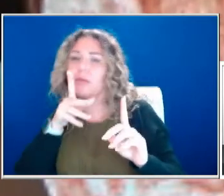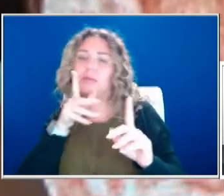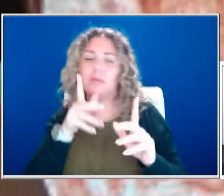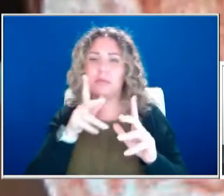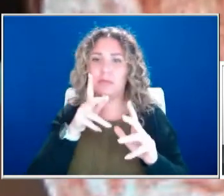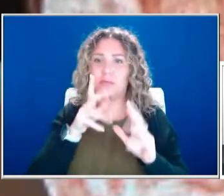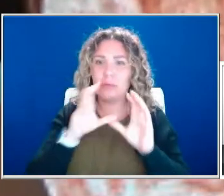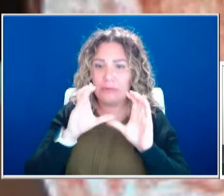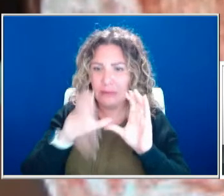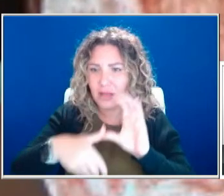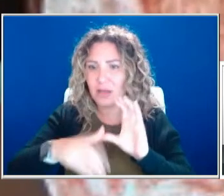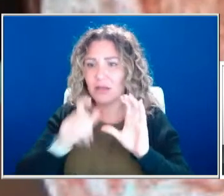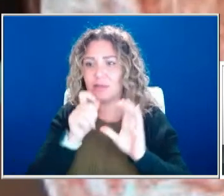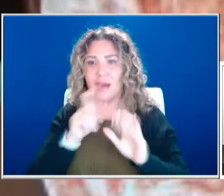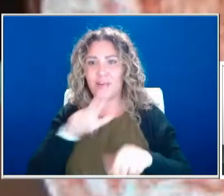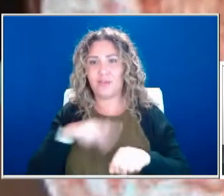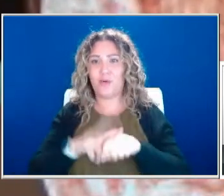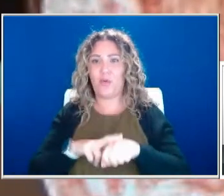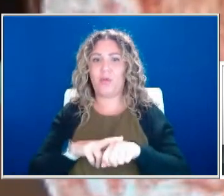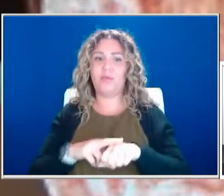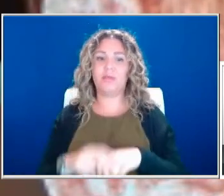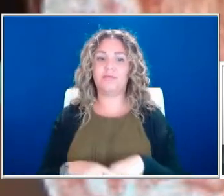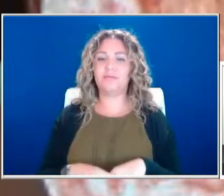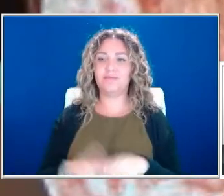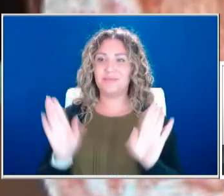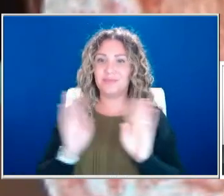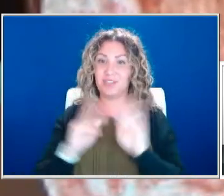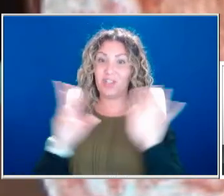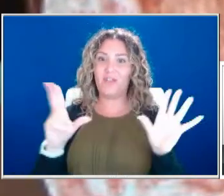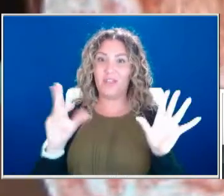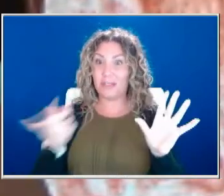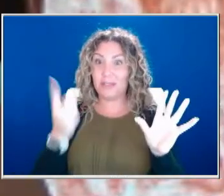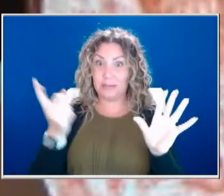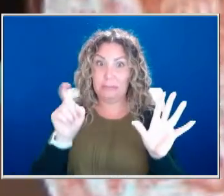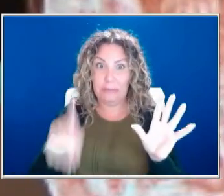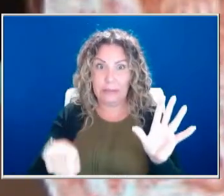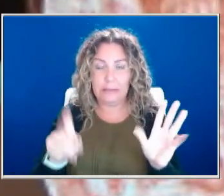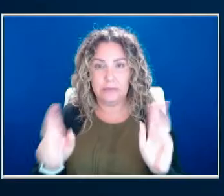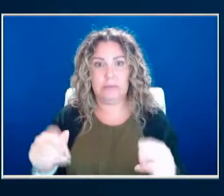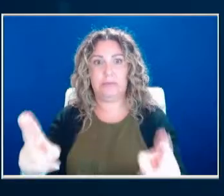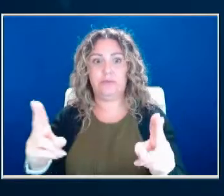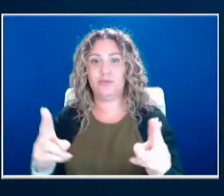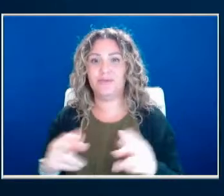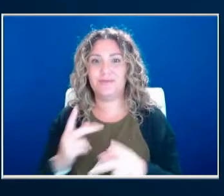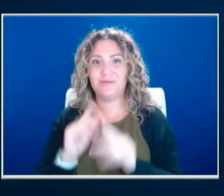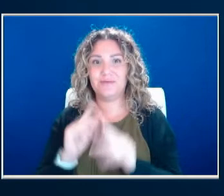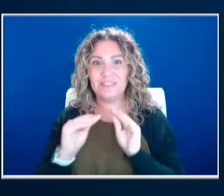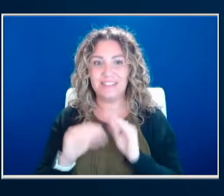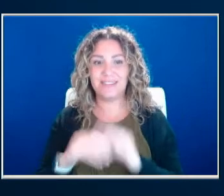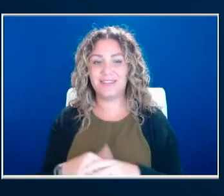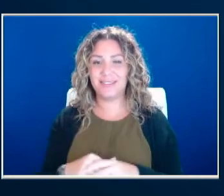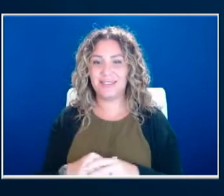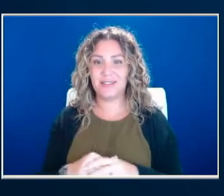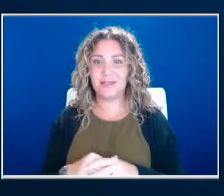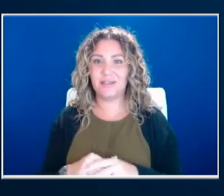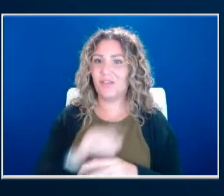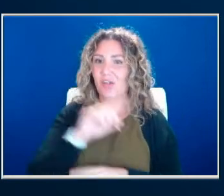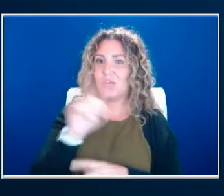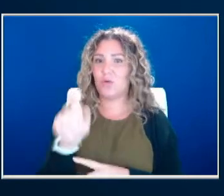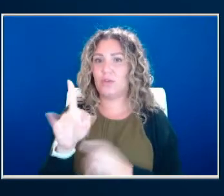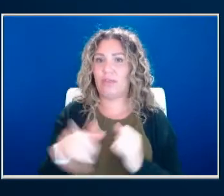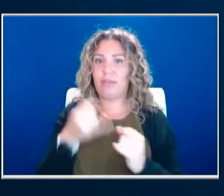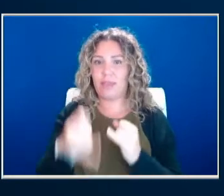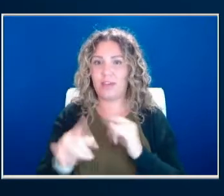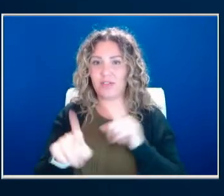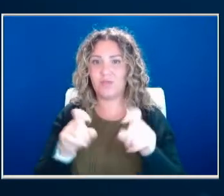that was abnormal. So obviously there was something that had to be done about it. I have a question. This is going to be the last question, and then